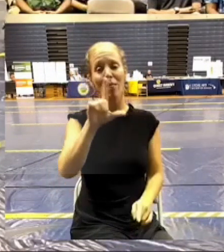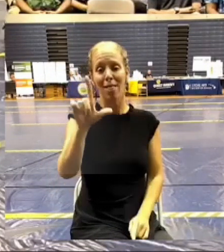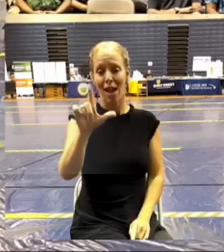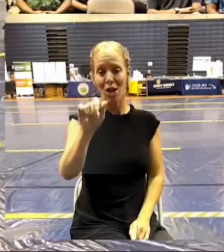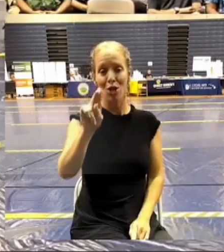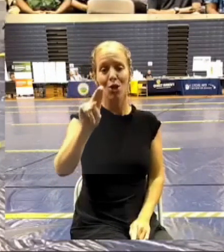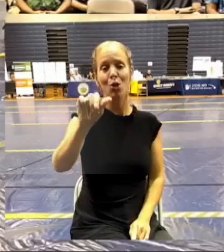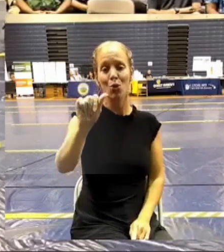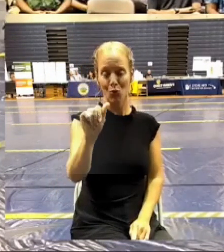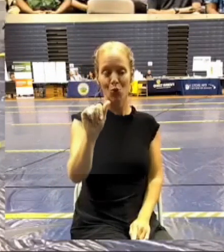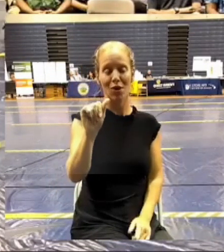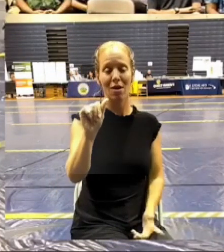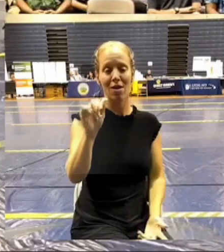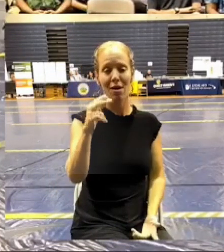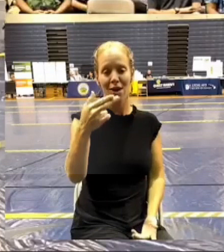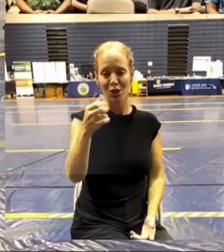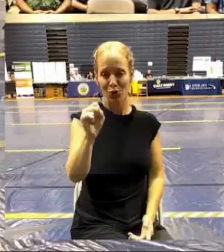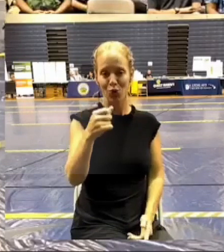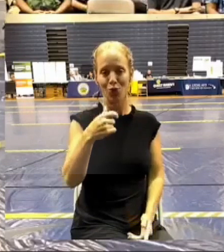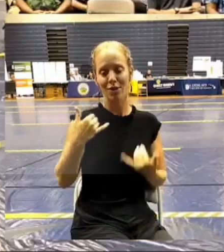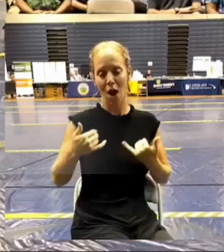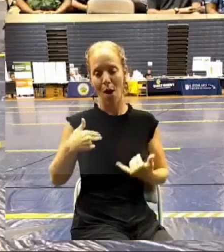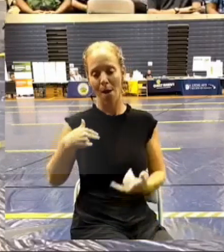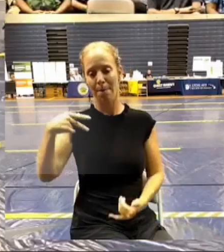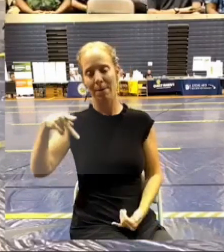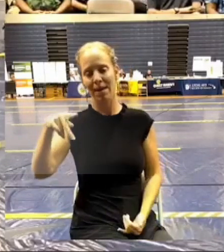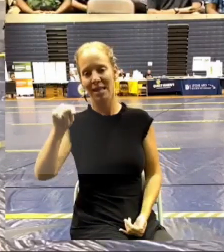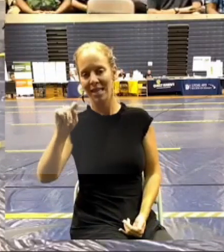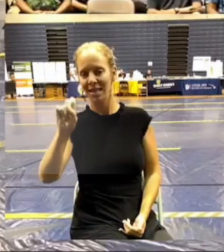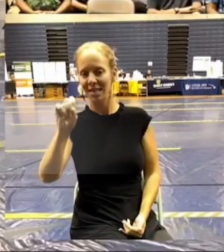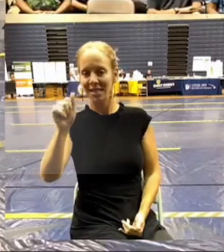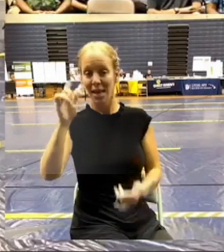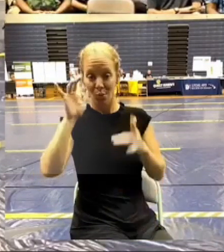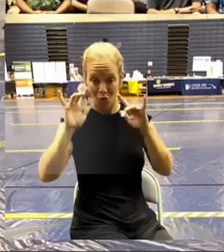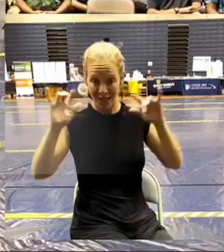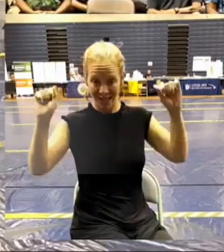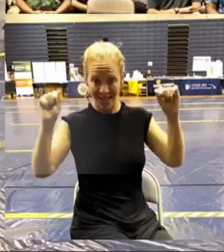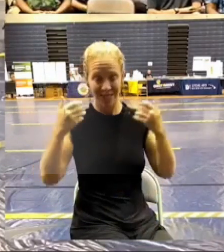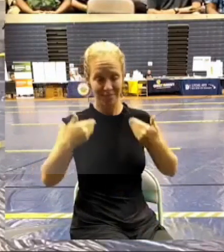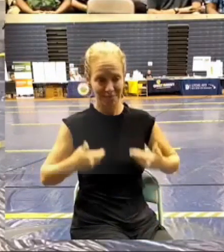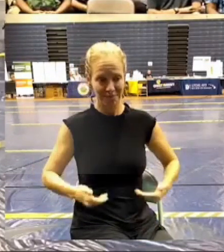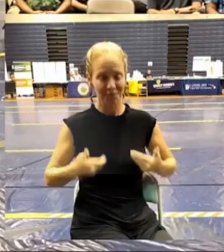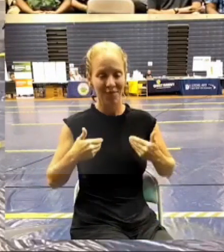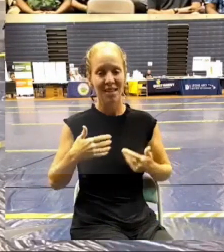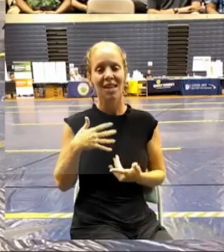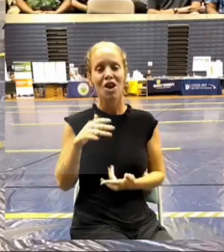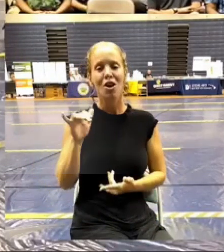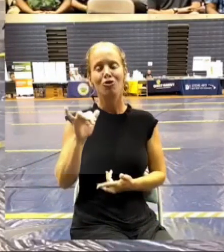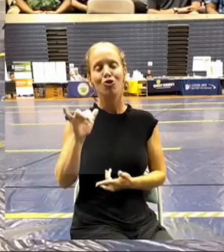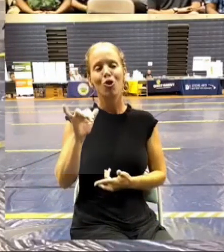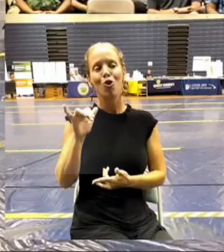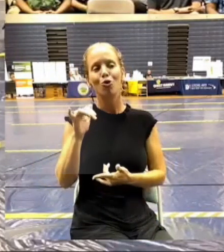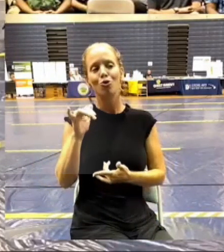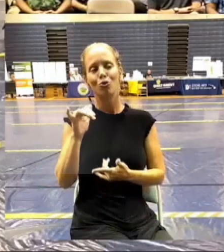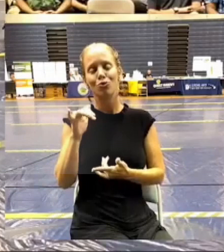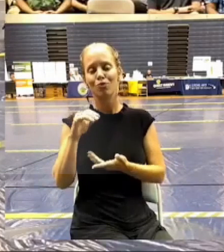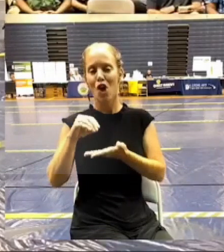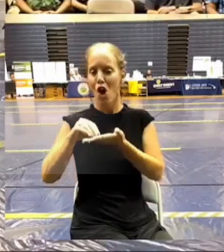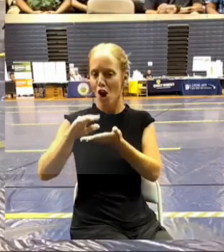Luna High School PTSA president. Also in the archives, I like to take pictures